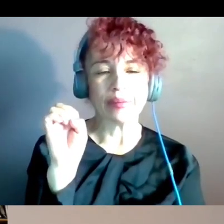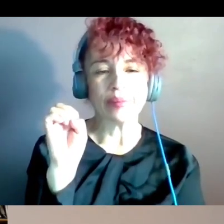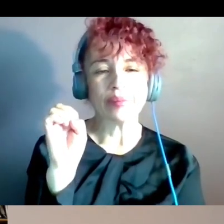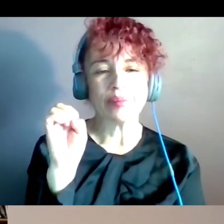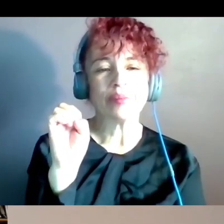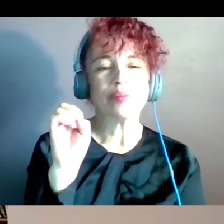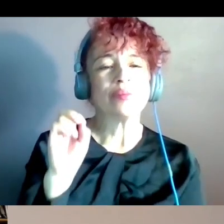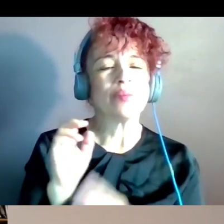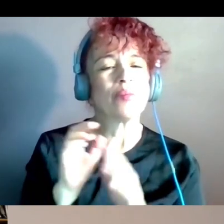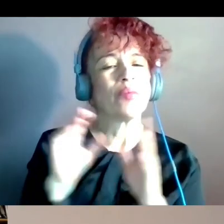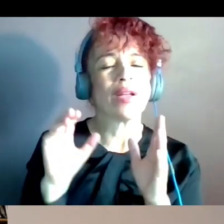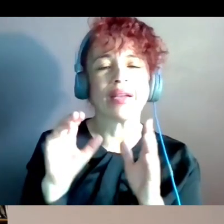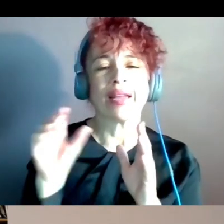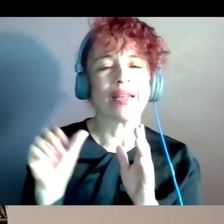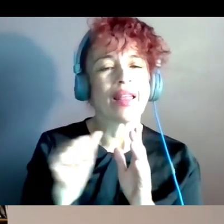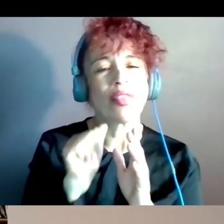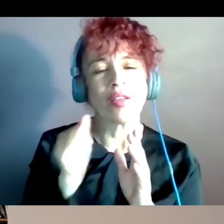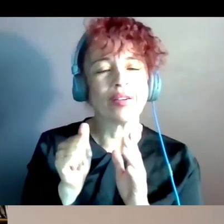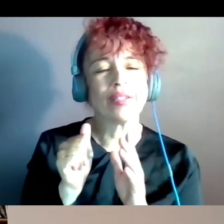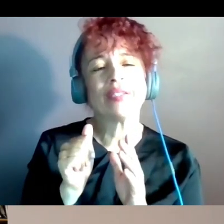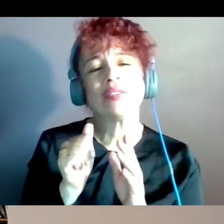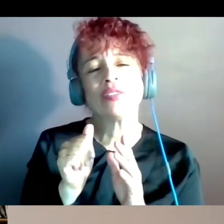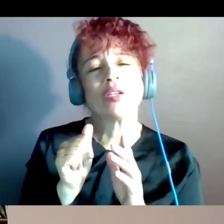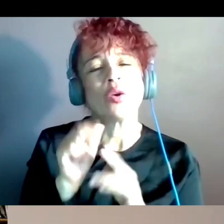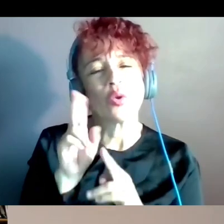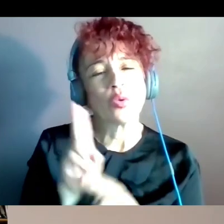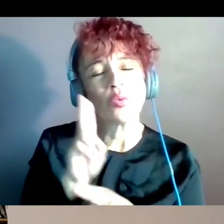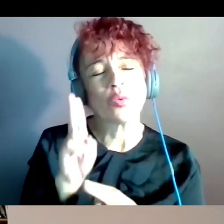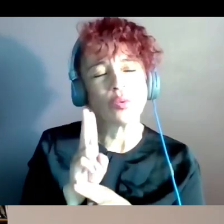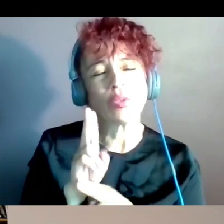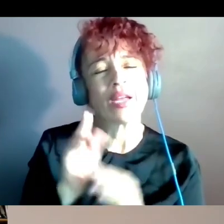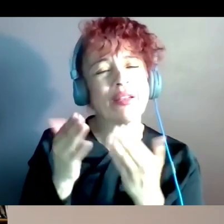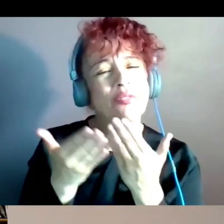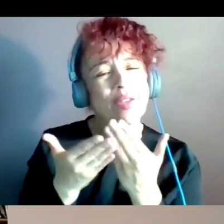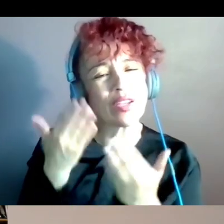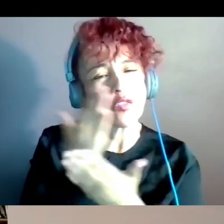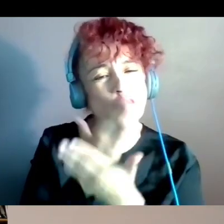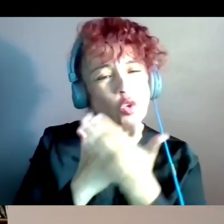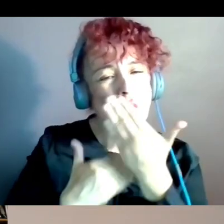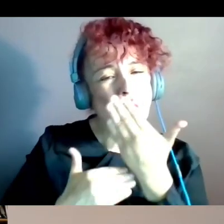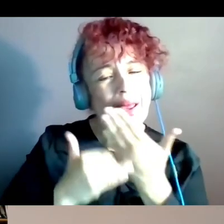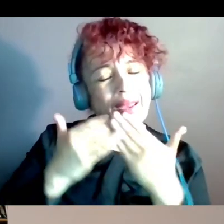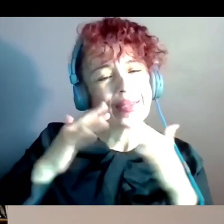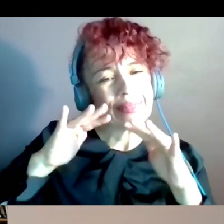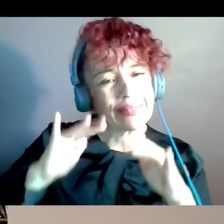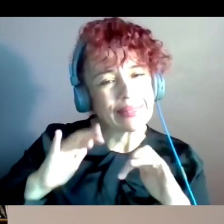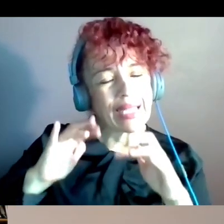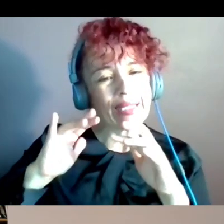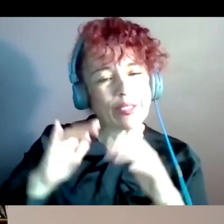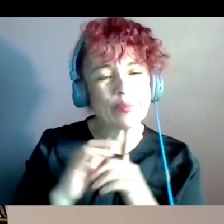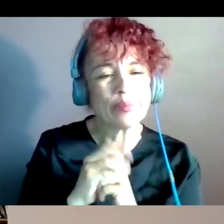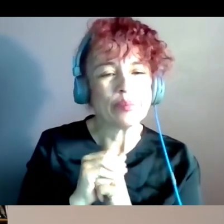it's very abundant in New England, Right. and it's usually fairly easy to get your hands on. The